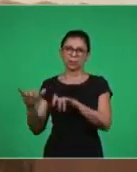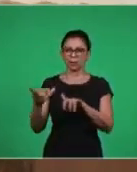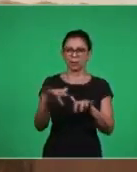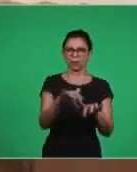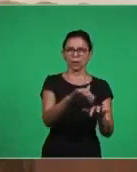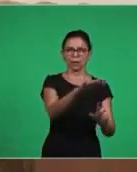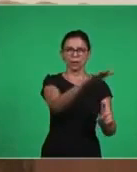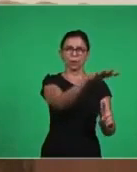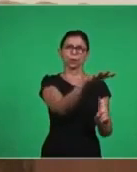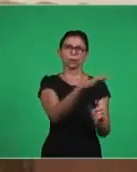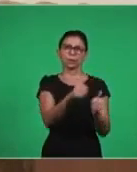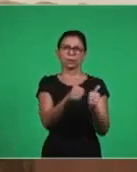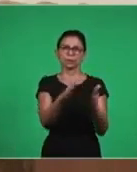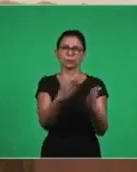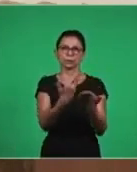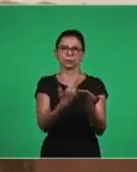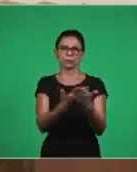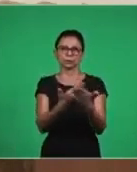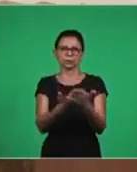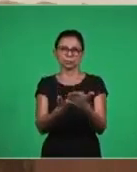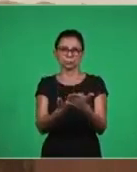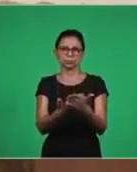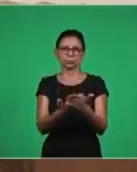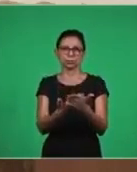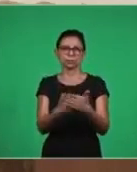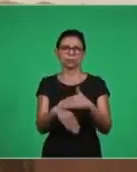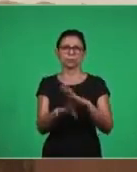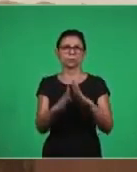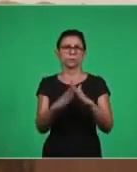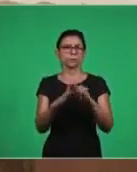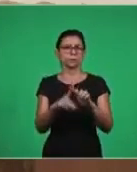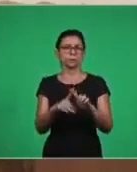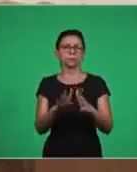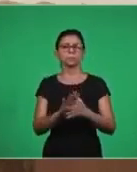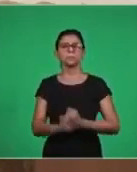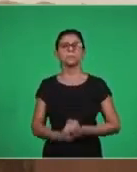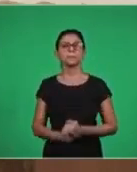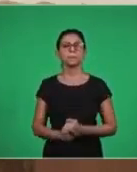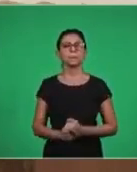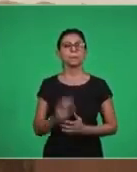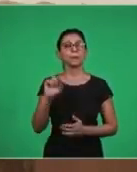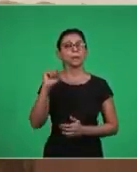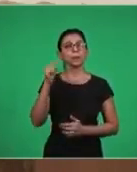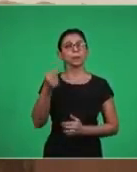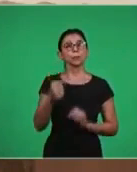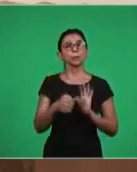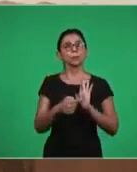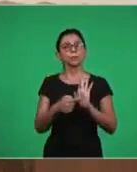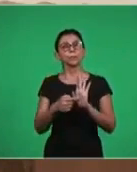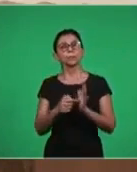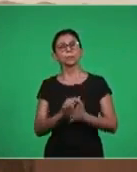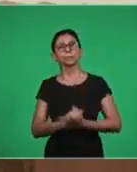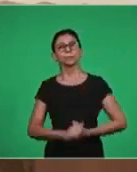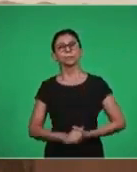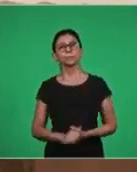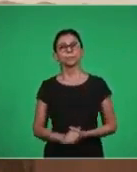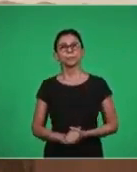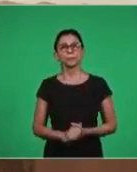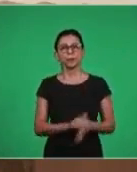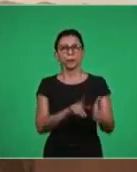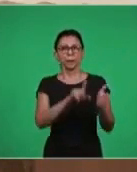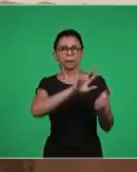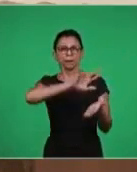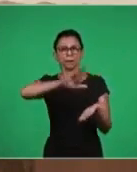so that he can pray for them as they begin this study this morning in these churches. And now, soon after, we are going to relate to the